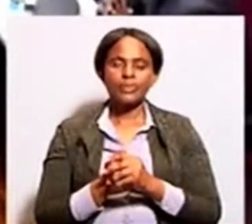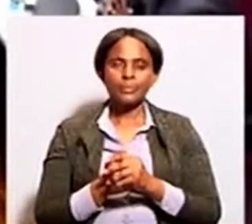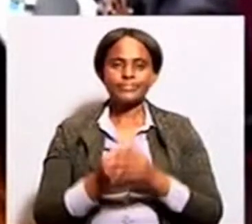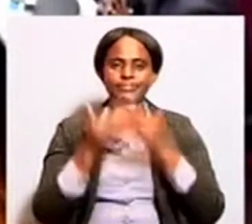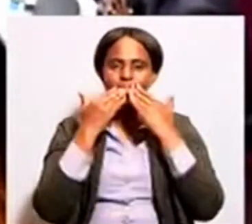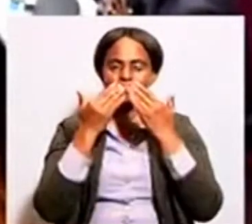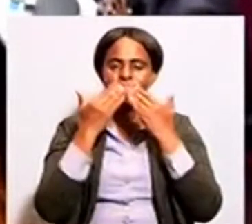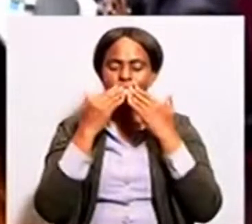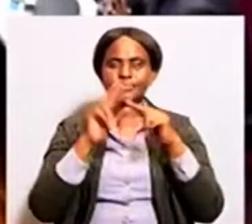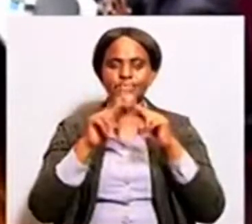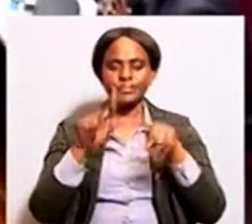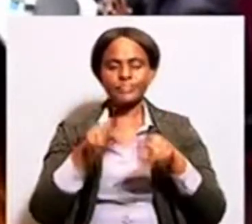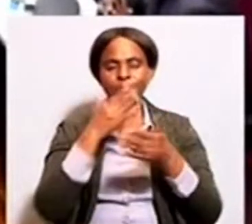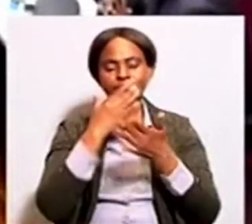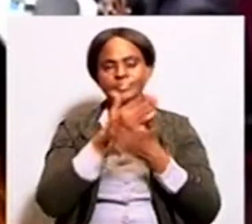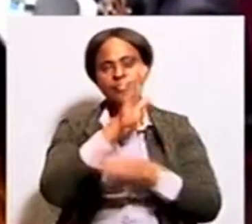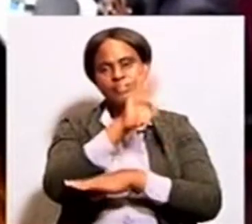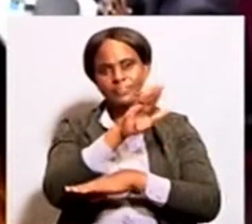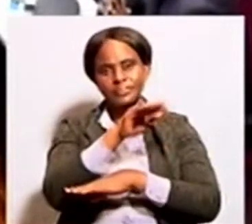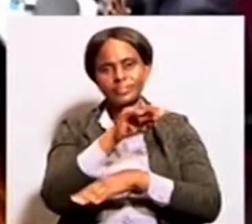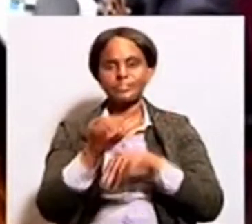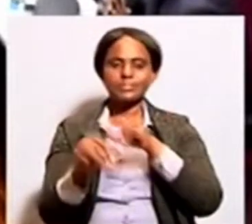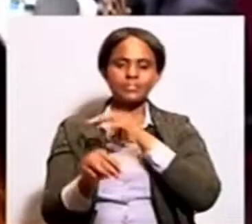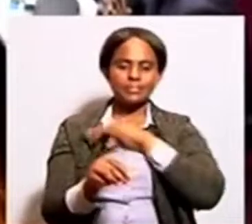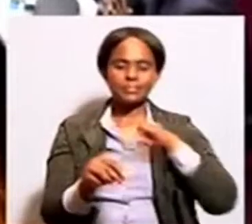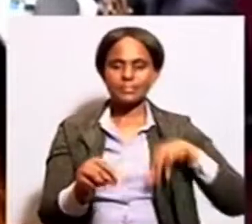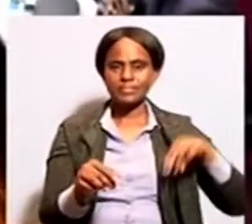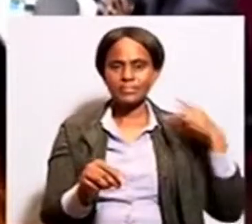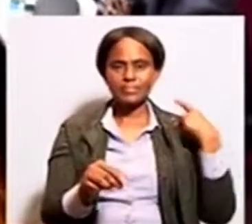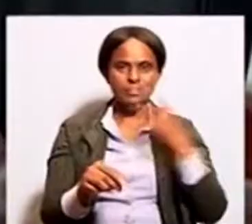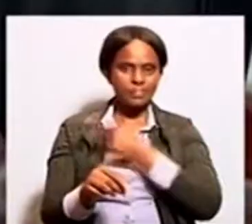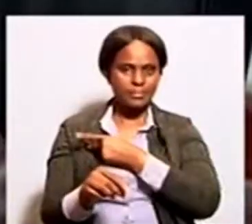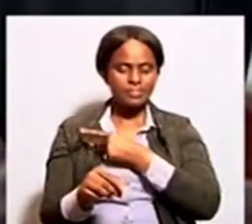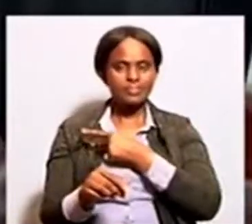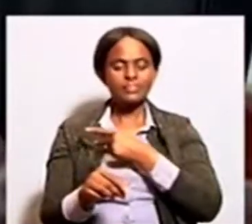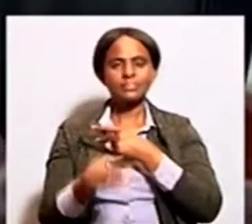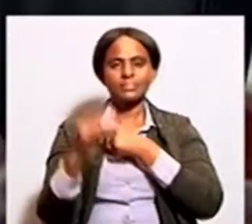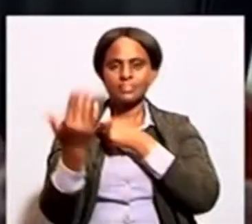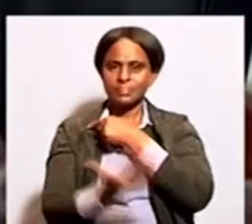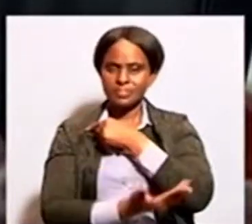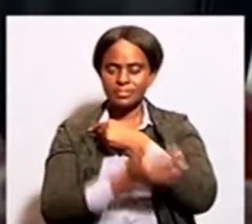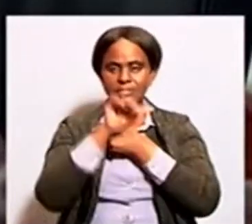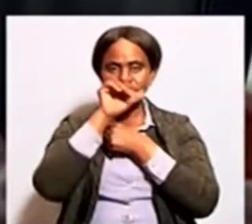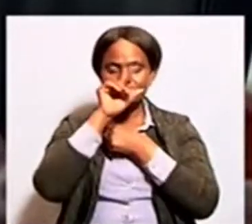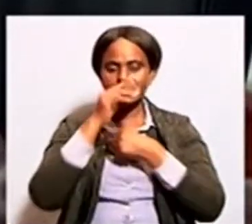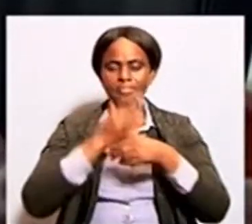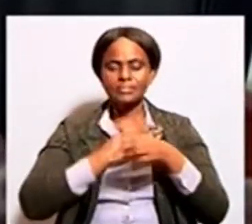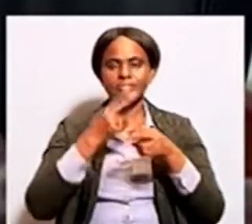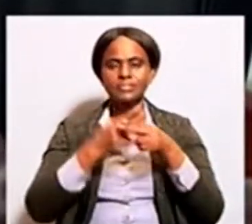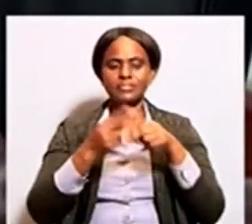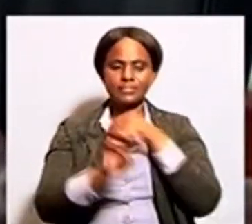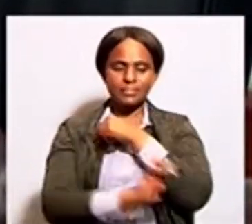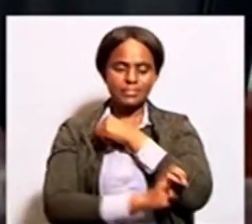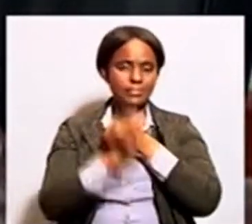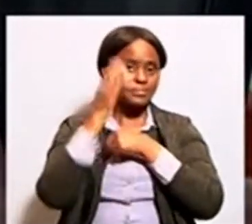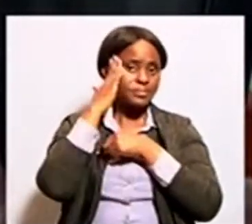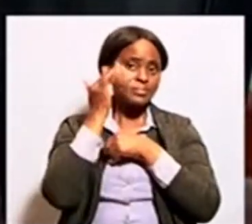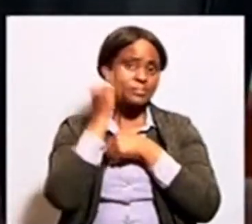Thank you, Chair. Good afternoon, honorable members of Parliament. Livingstone, you're welcome. My name is Emmanuel Bwalia from the Office of the